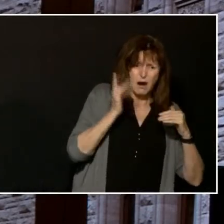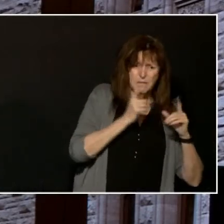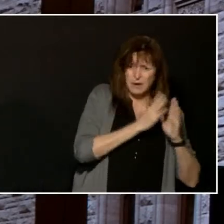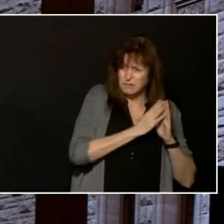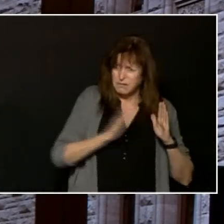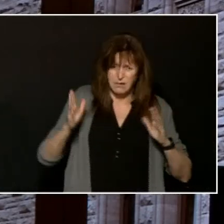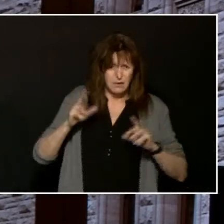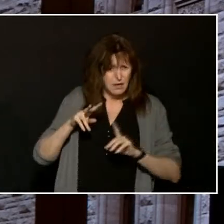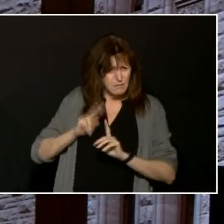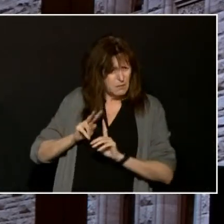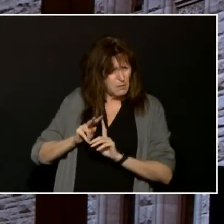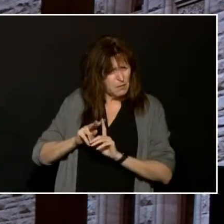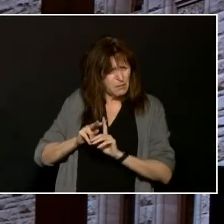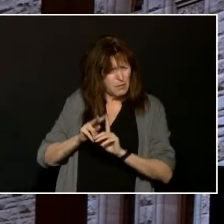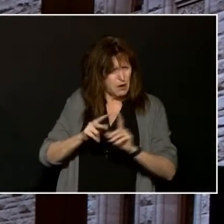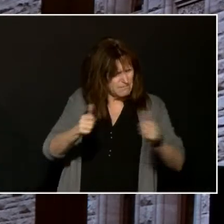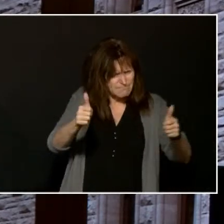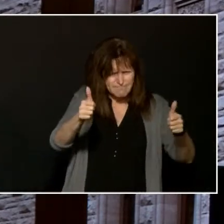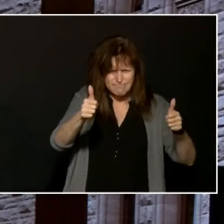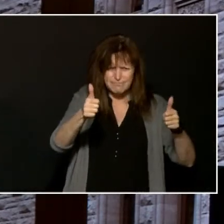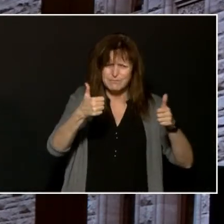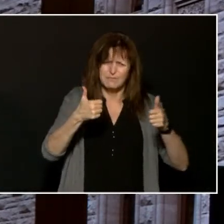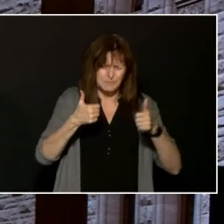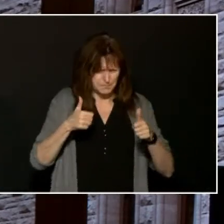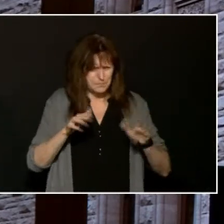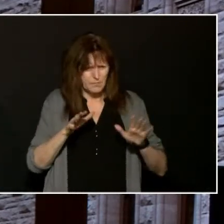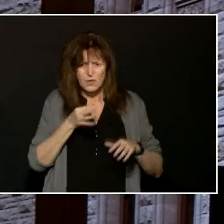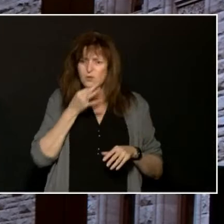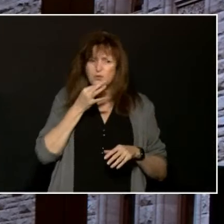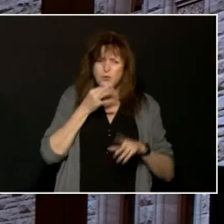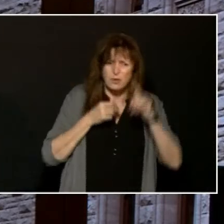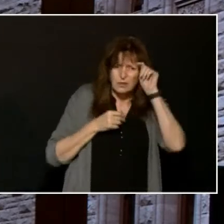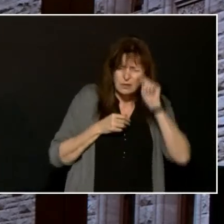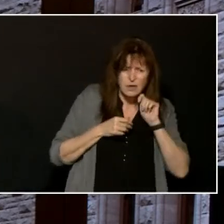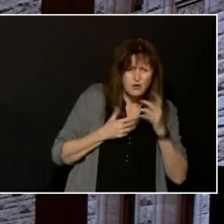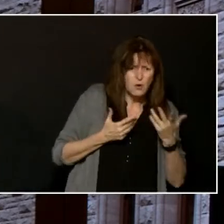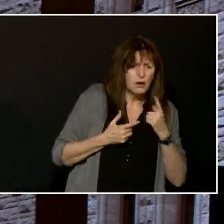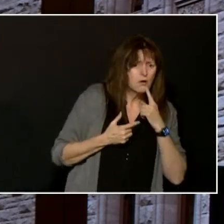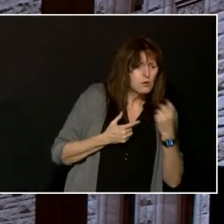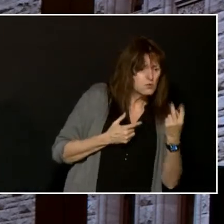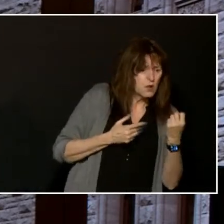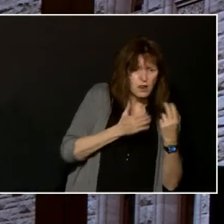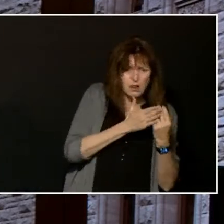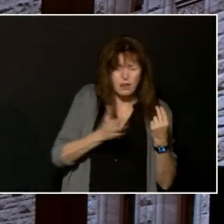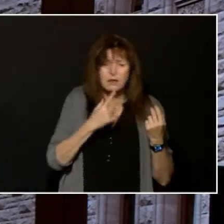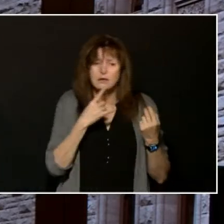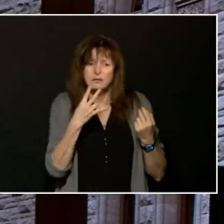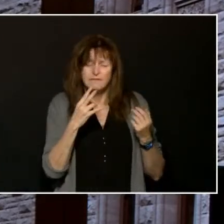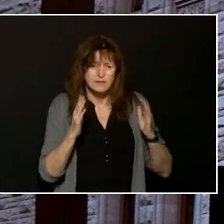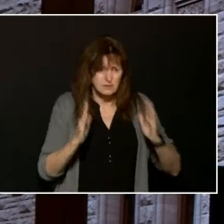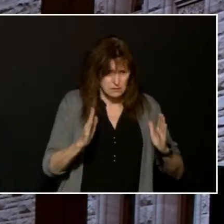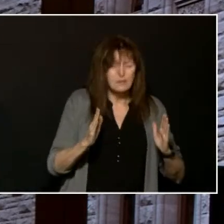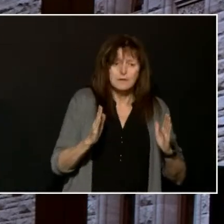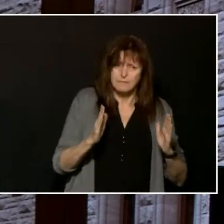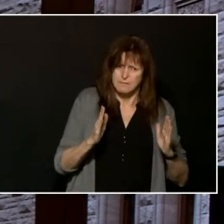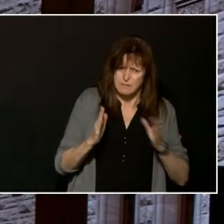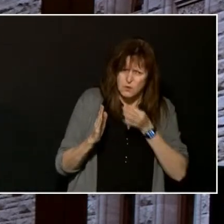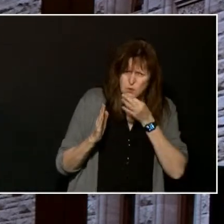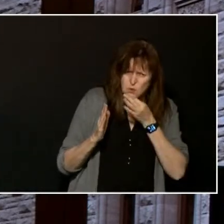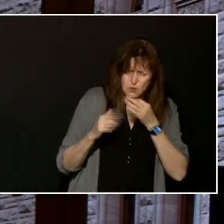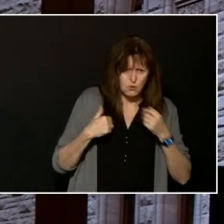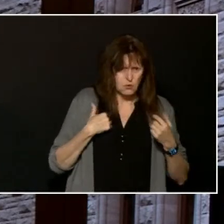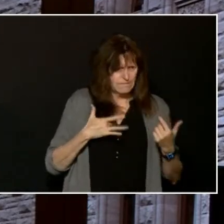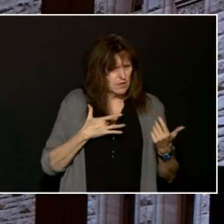our teenagers, namely those 12 to 17. And so we are really encouraged with the number of people signing up for